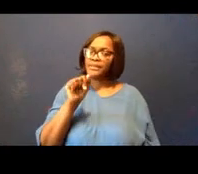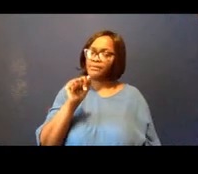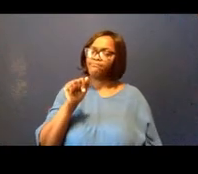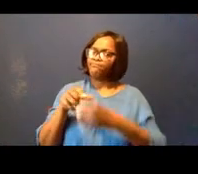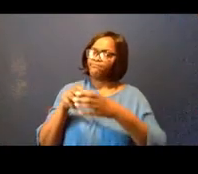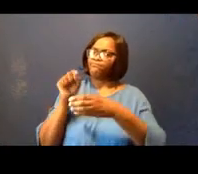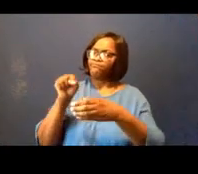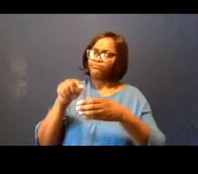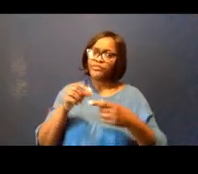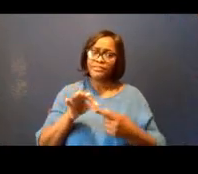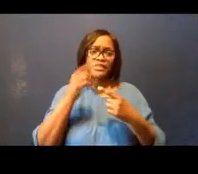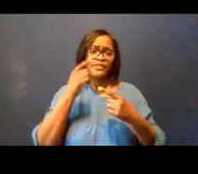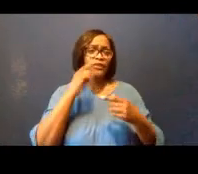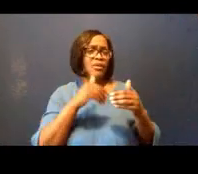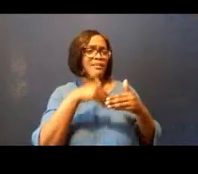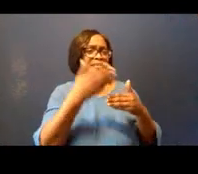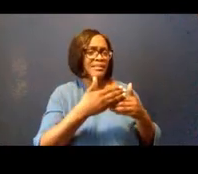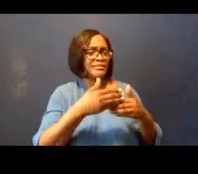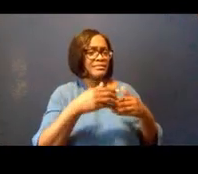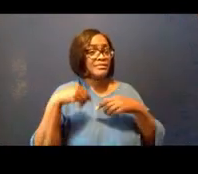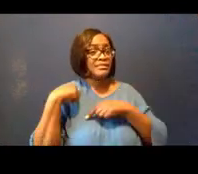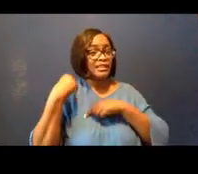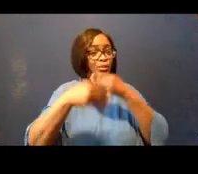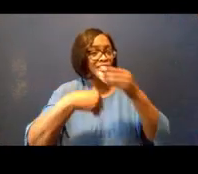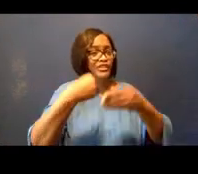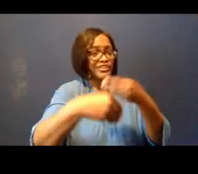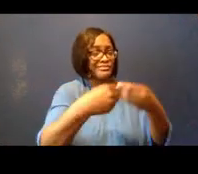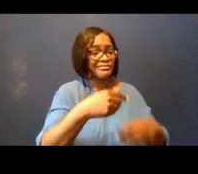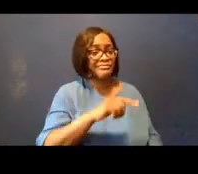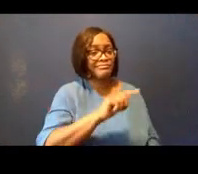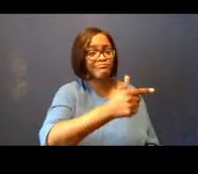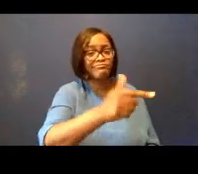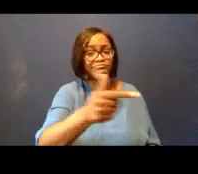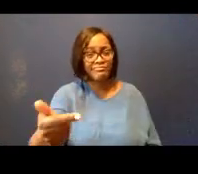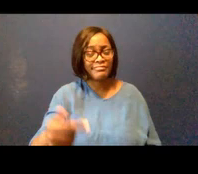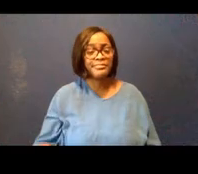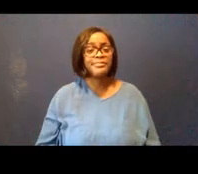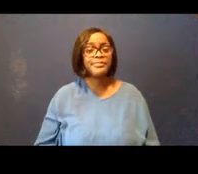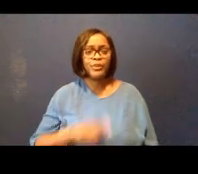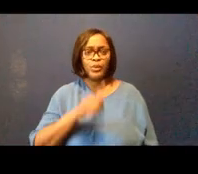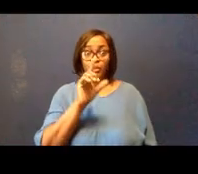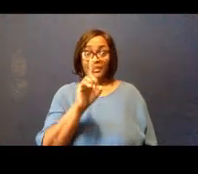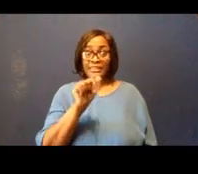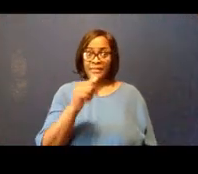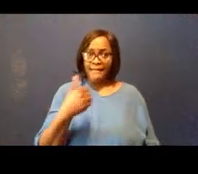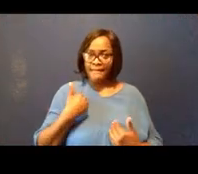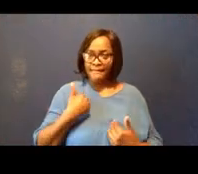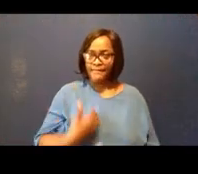to the concept of inclusion.